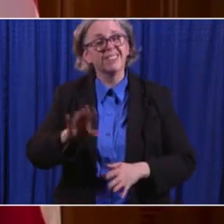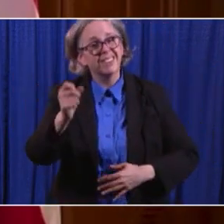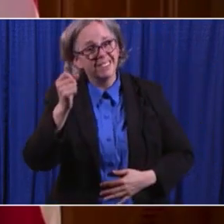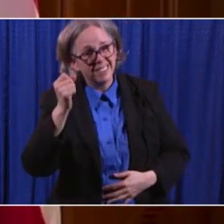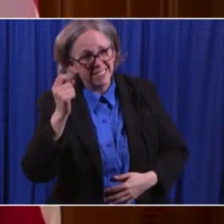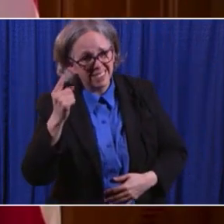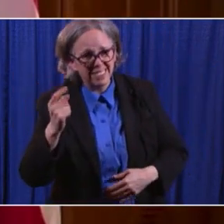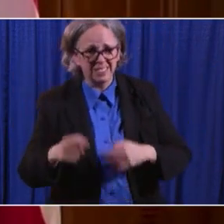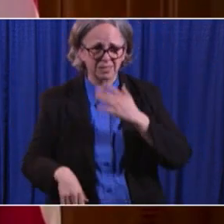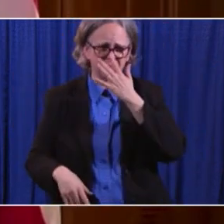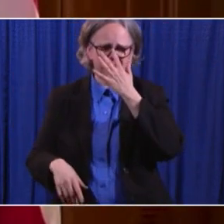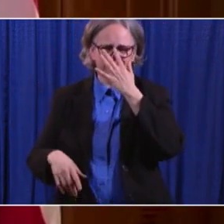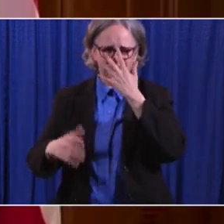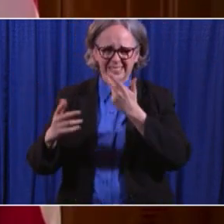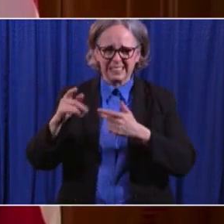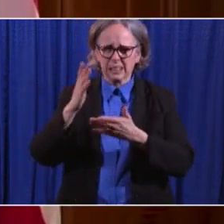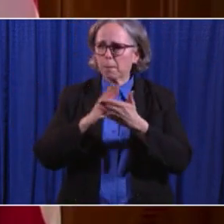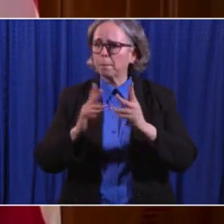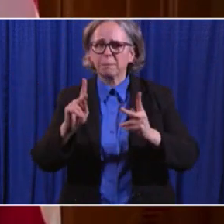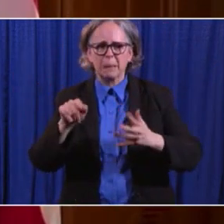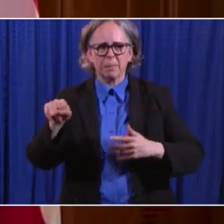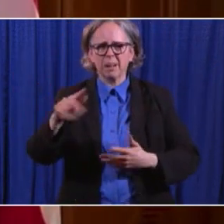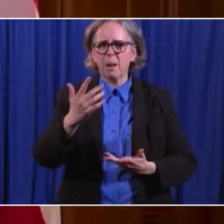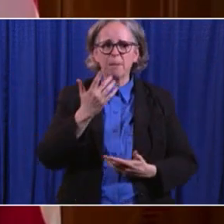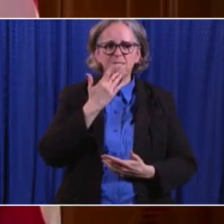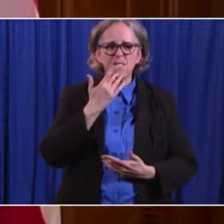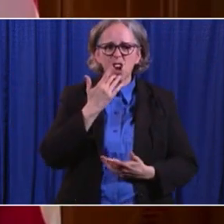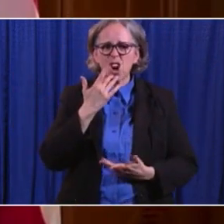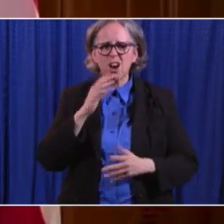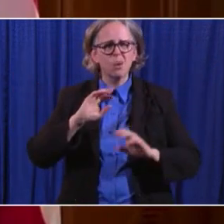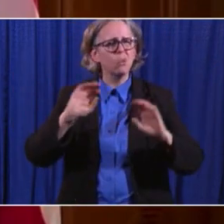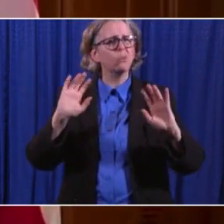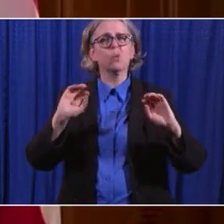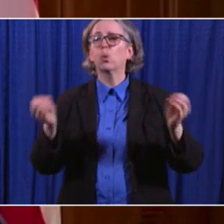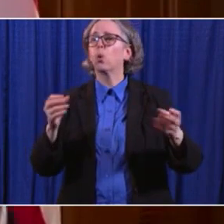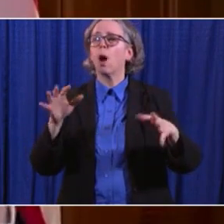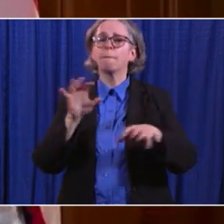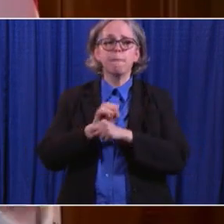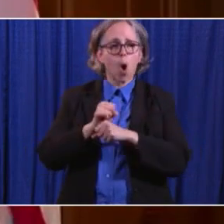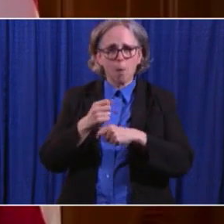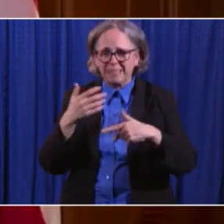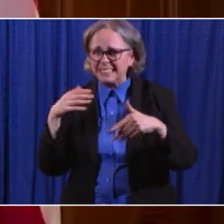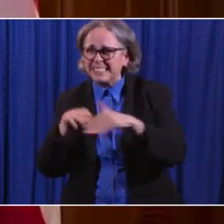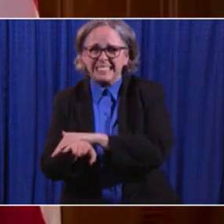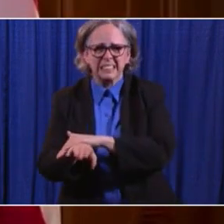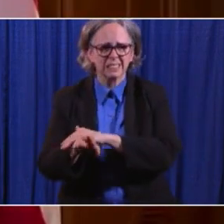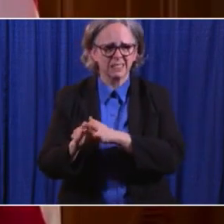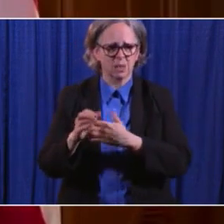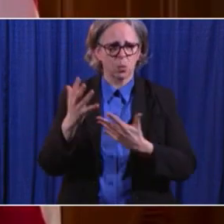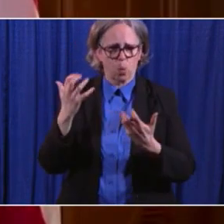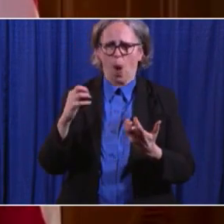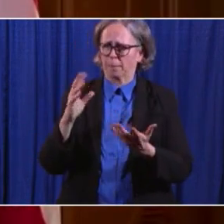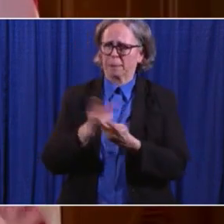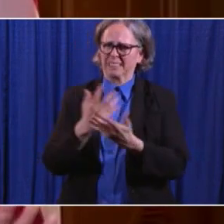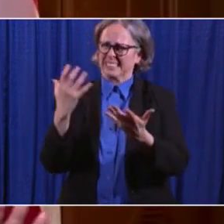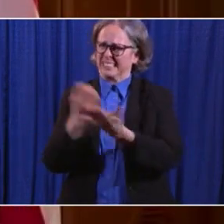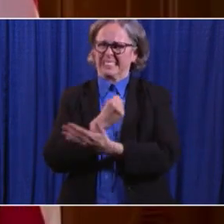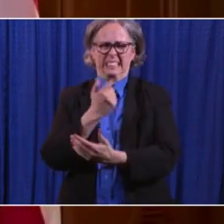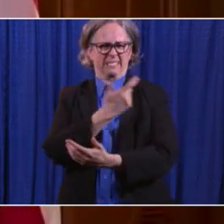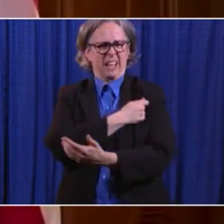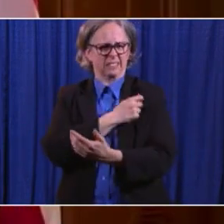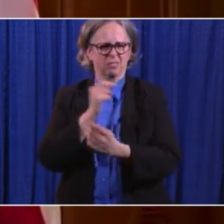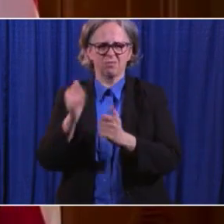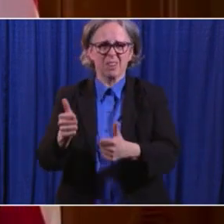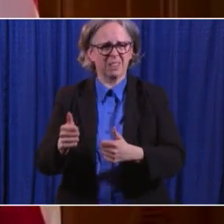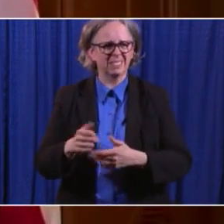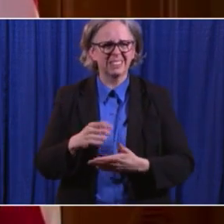people, as we try to get more and more people and get those percentages up, just going into a